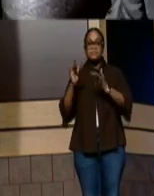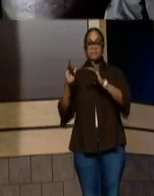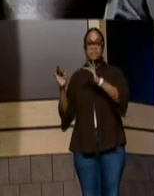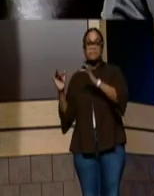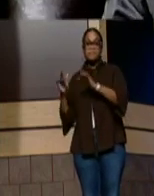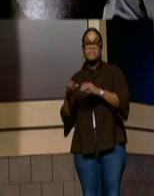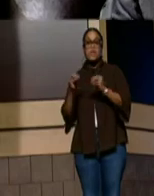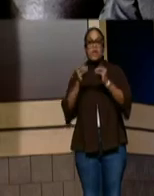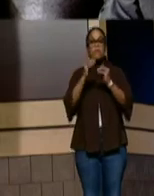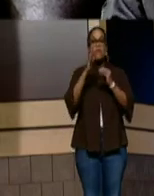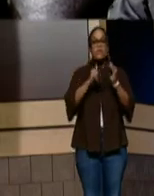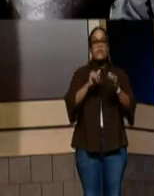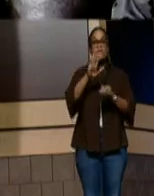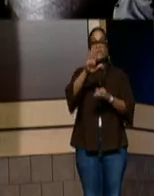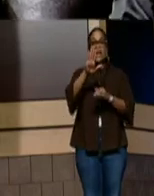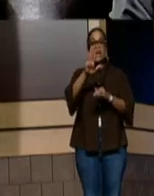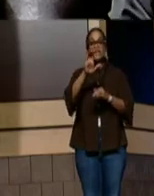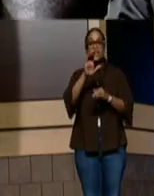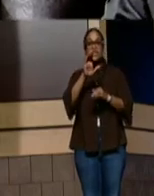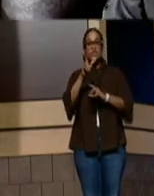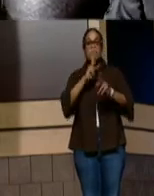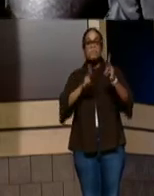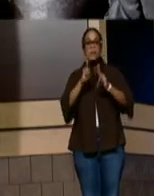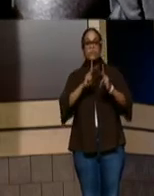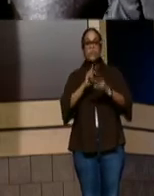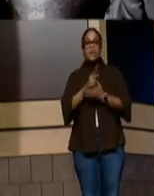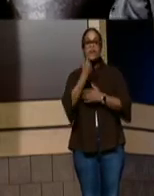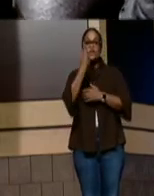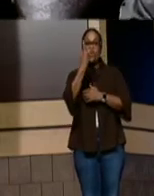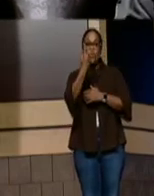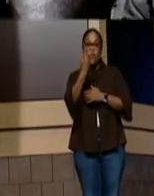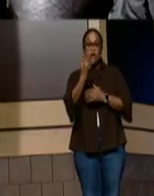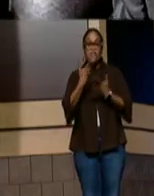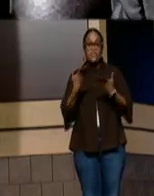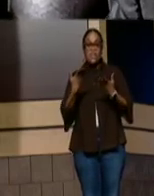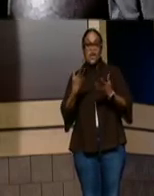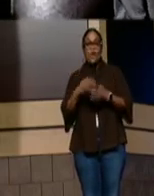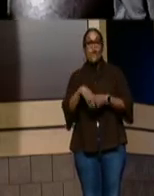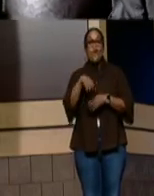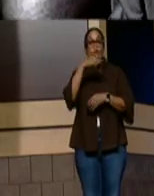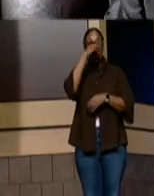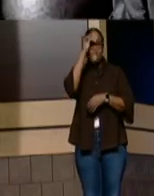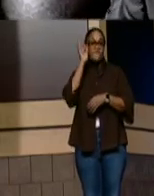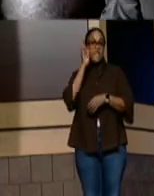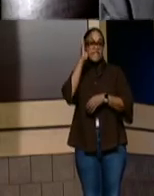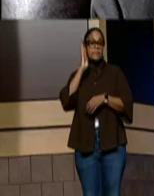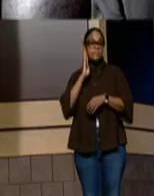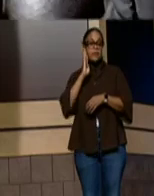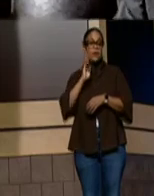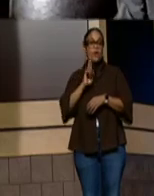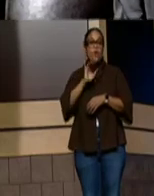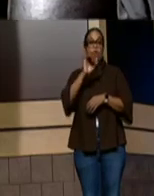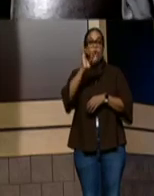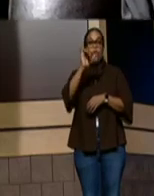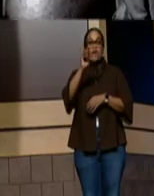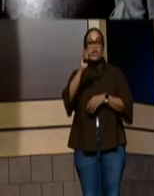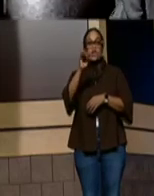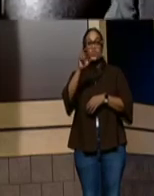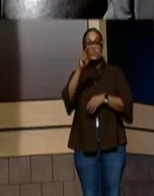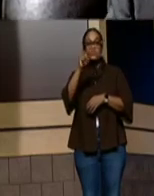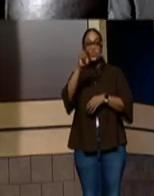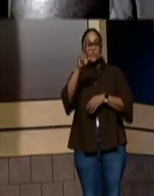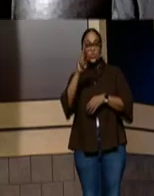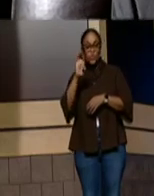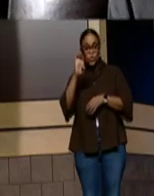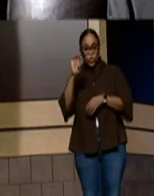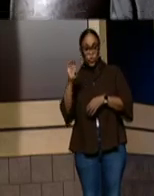or so people last time I looked that's on one stream on Facebook, but we're streaming on YouTube. So those of you who are streaming,